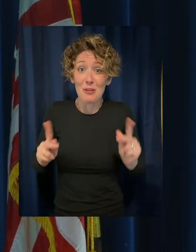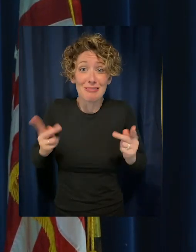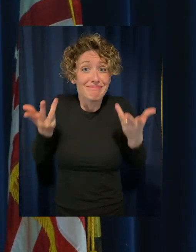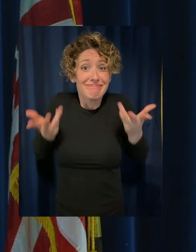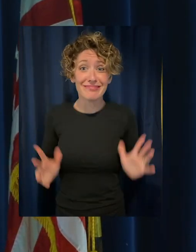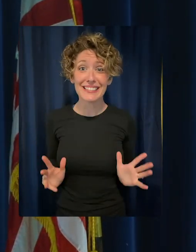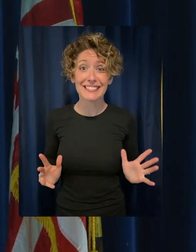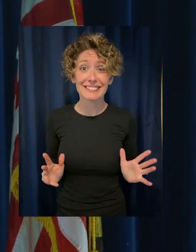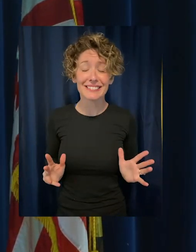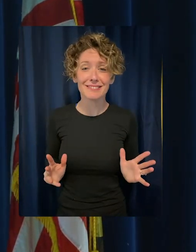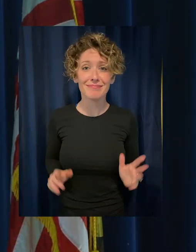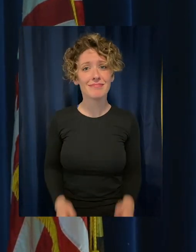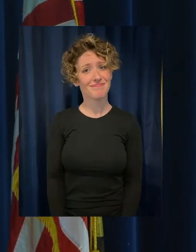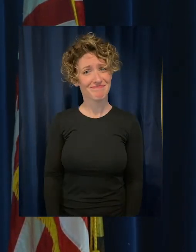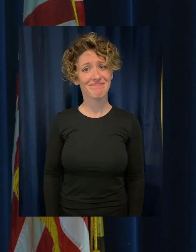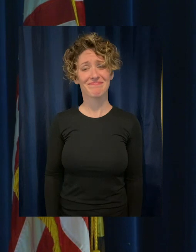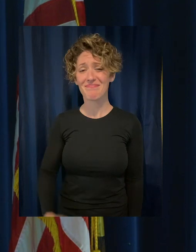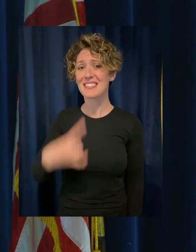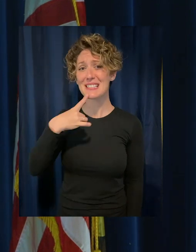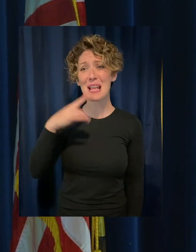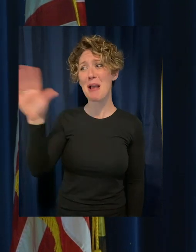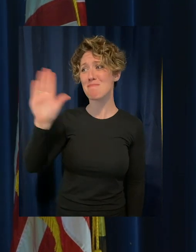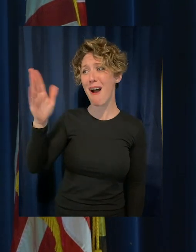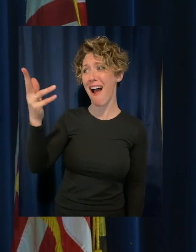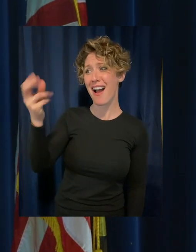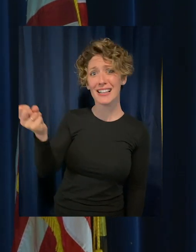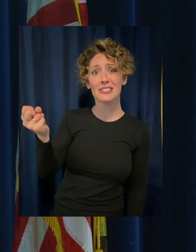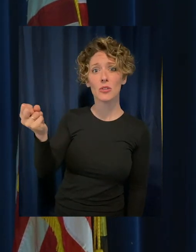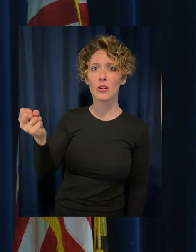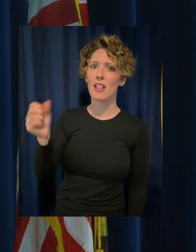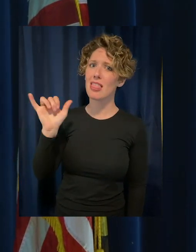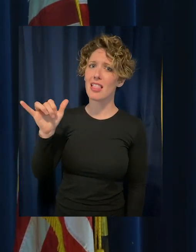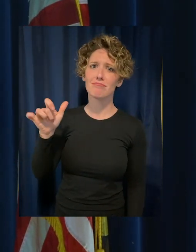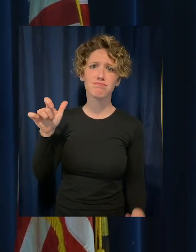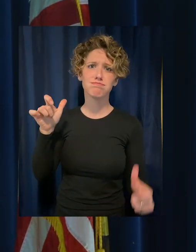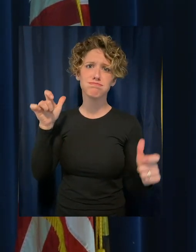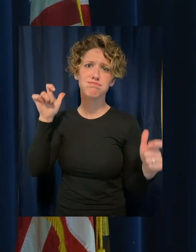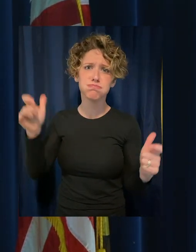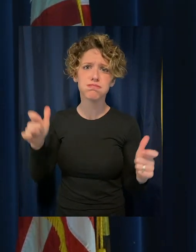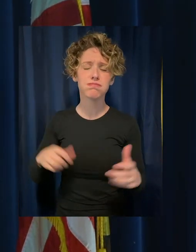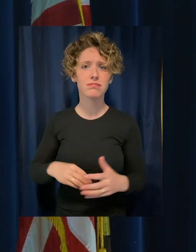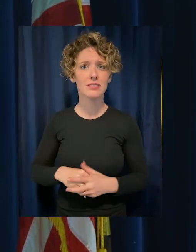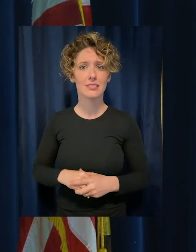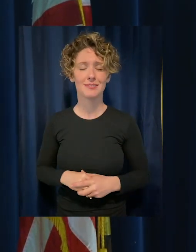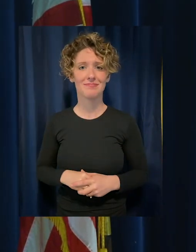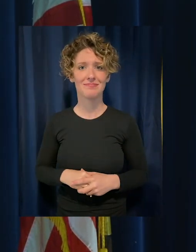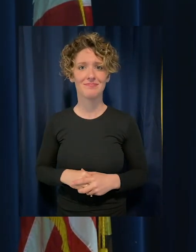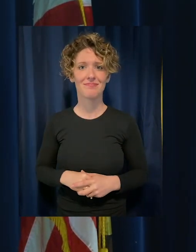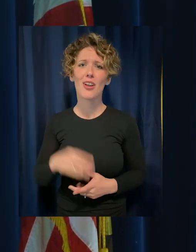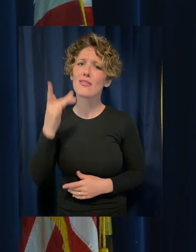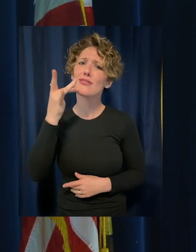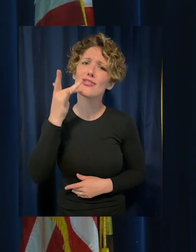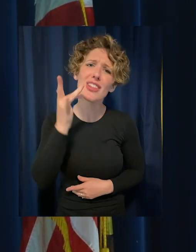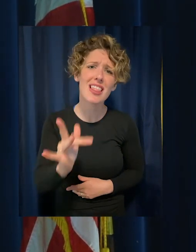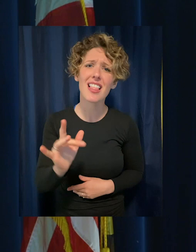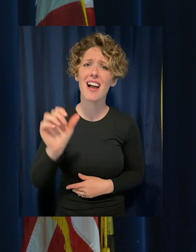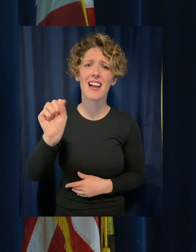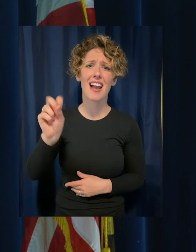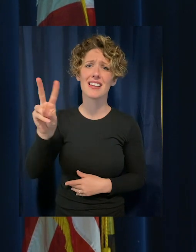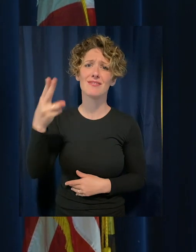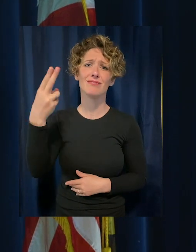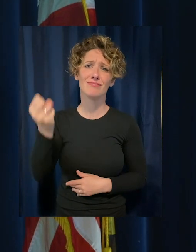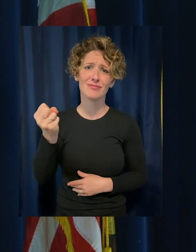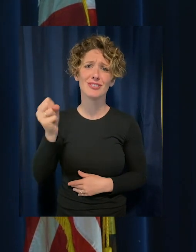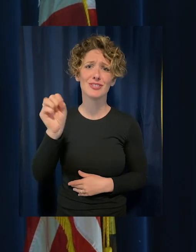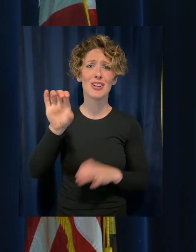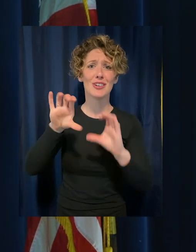is huge. Good luck to you, Susitna Valley class of 2020. And please invite me back